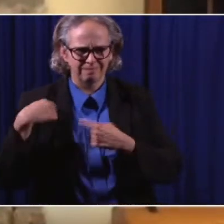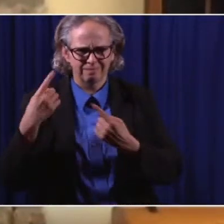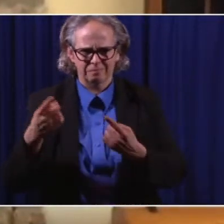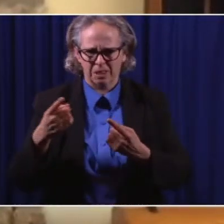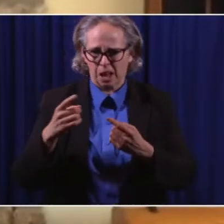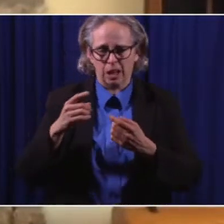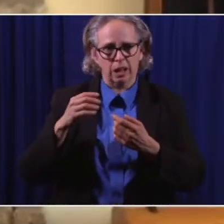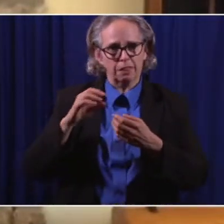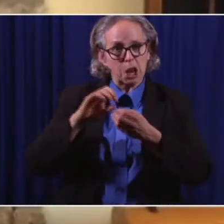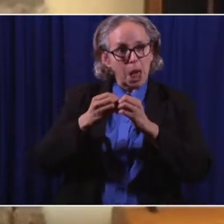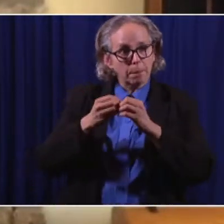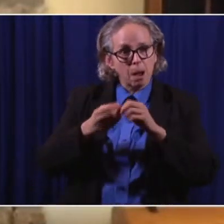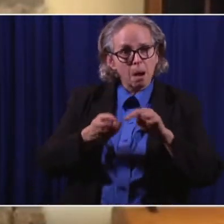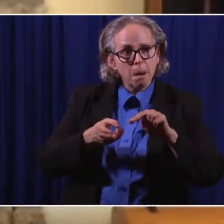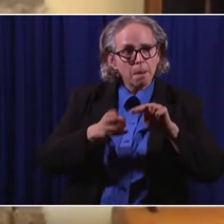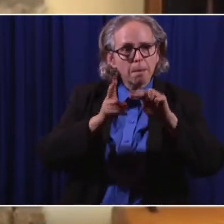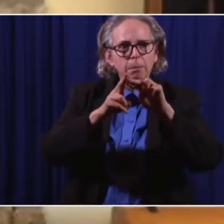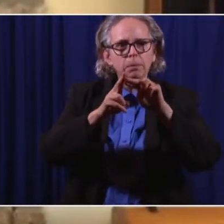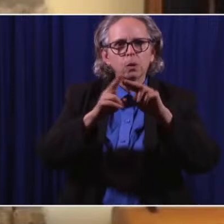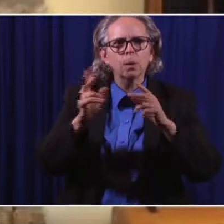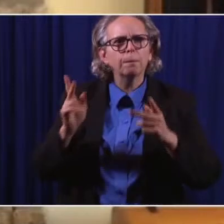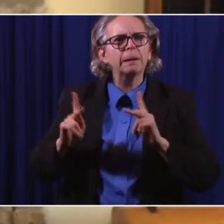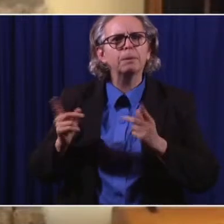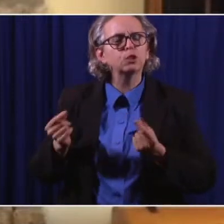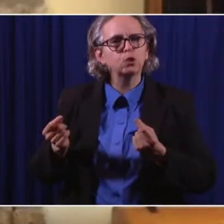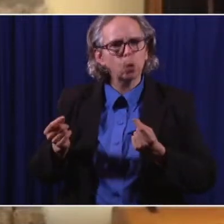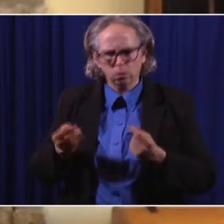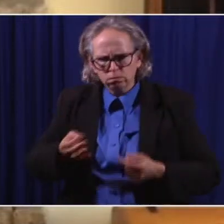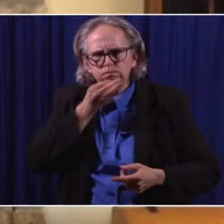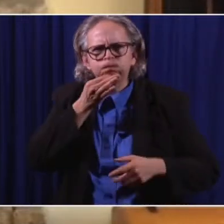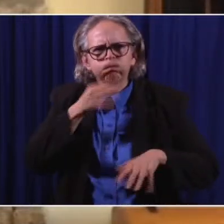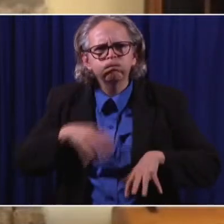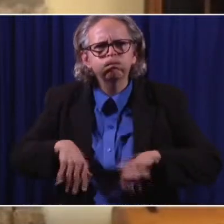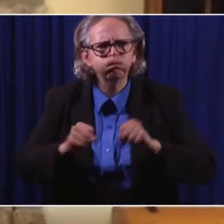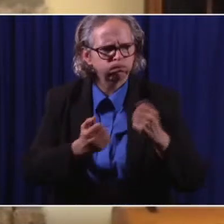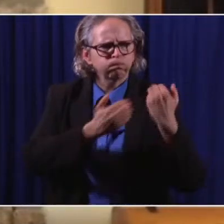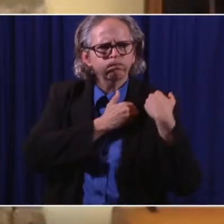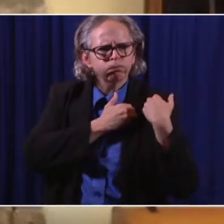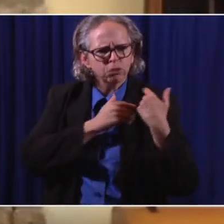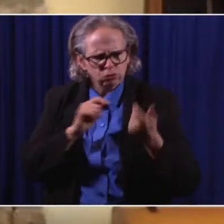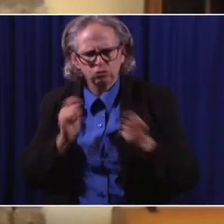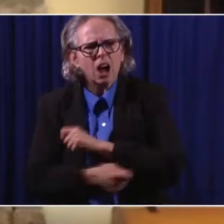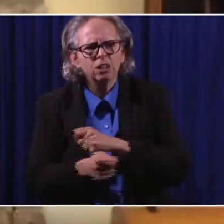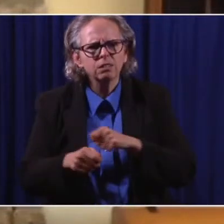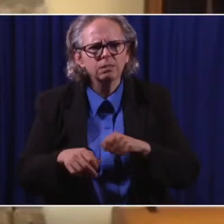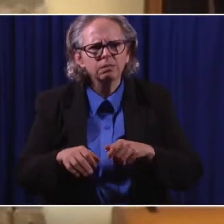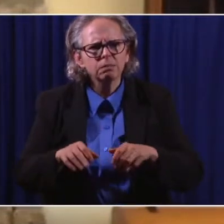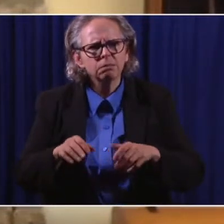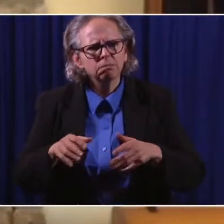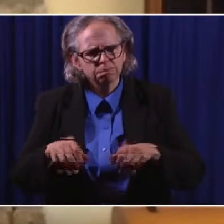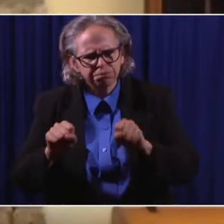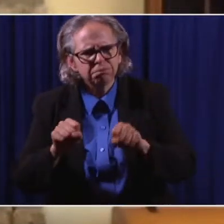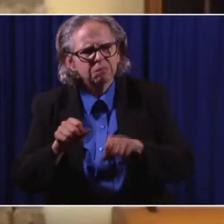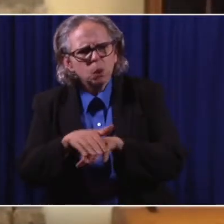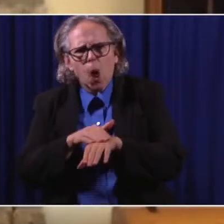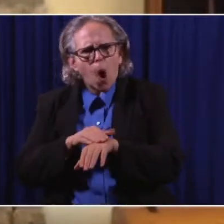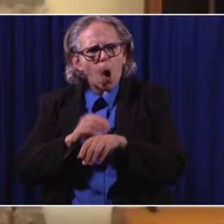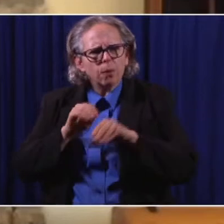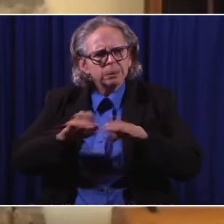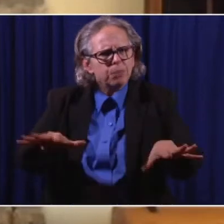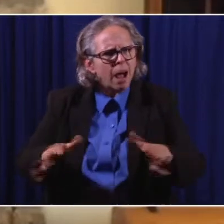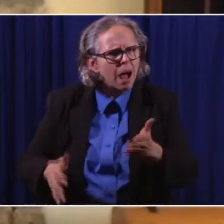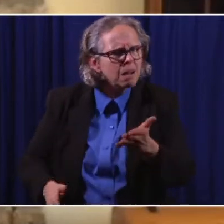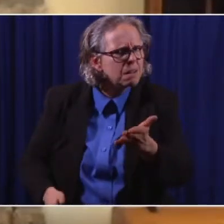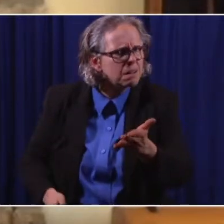when they fully understand the data. And looking at this data as it evolves, and as we explain it every couple of days, every Tuesday